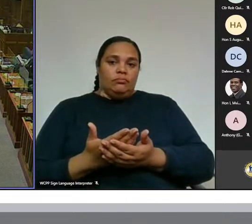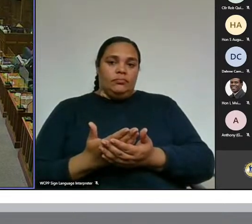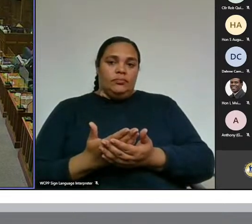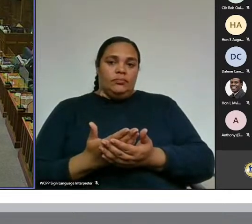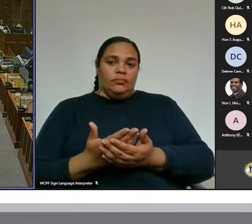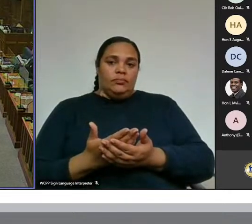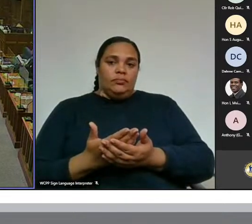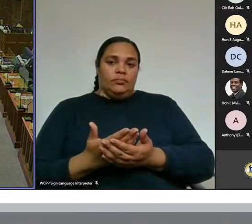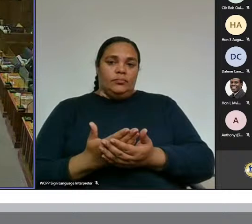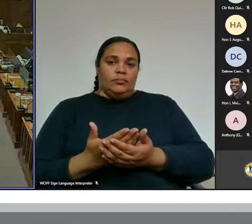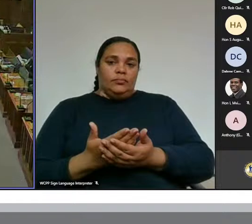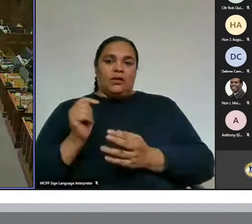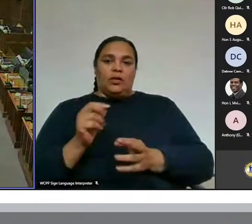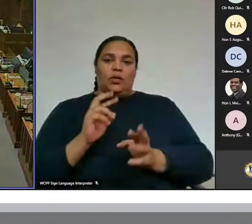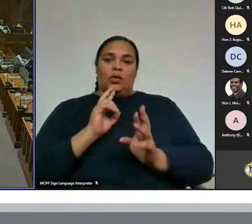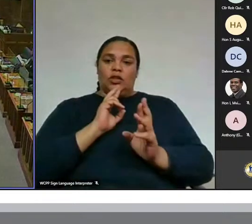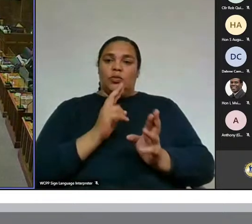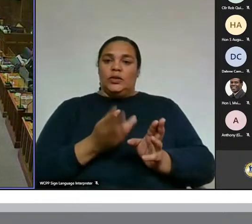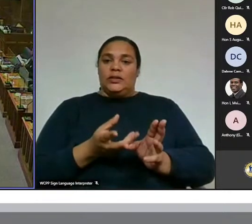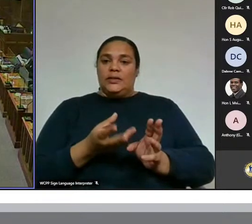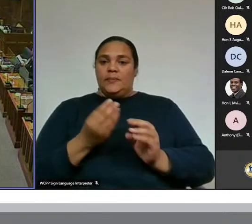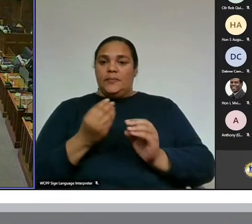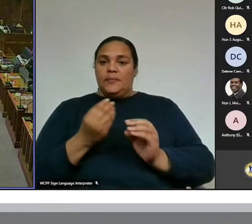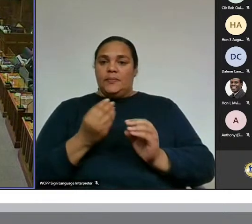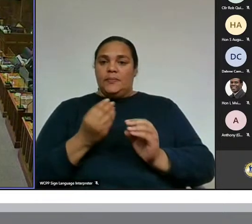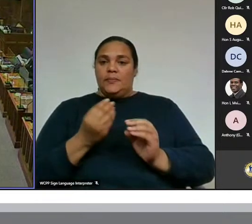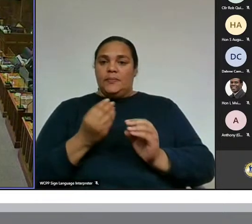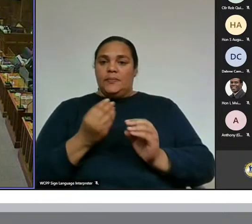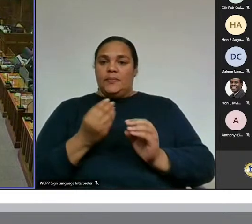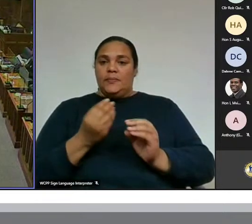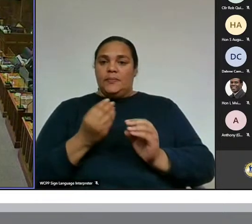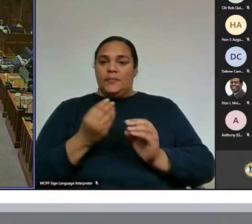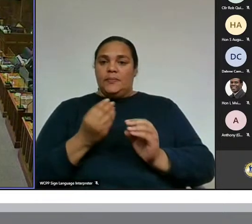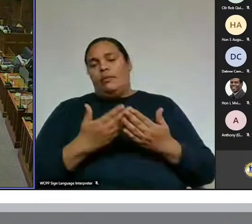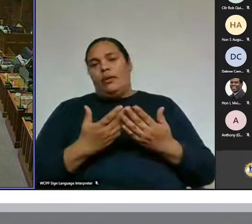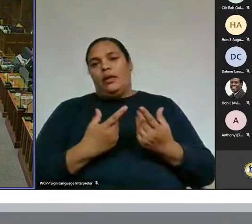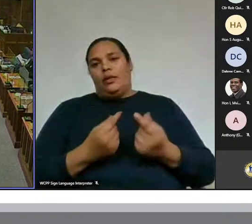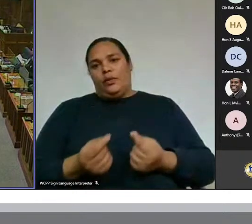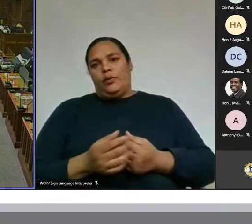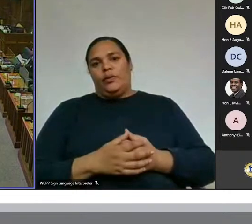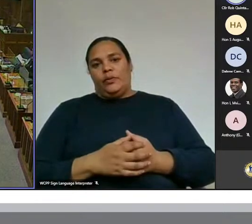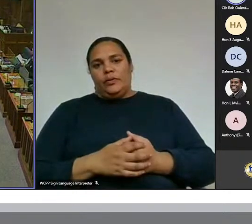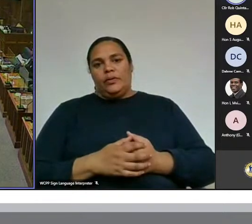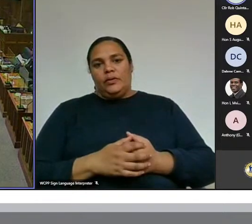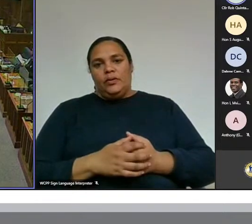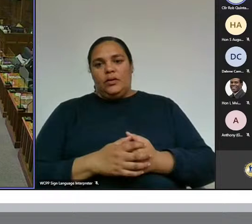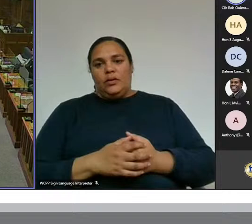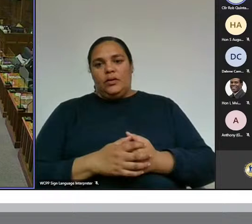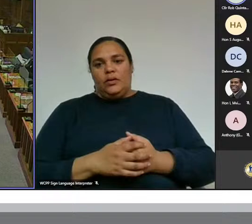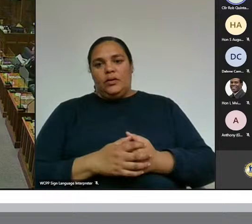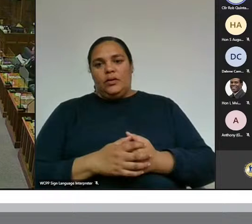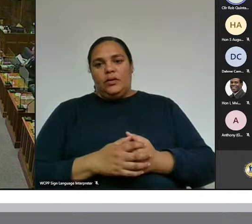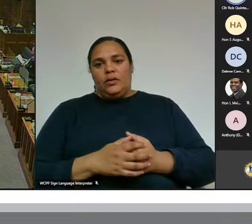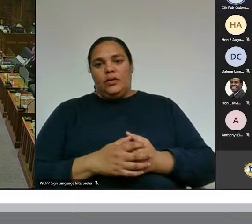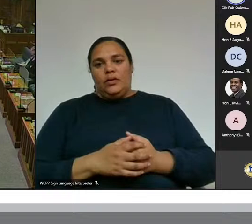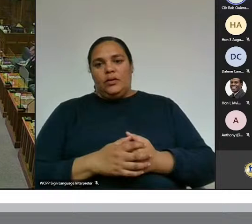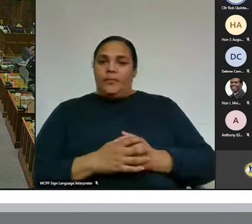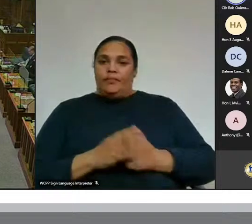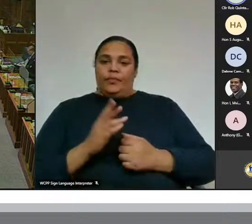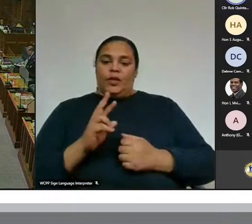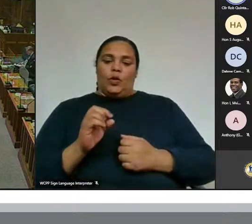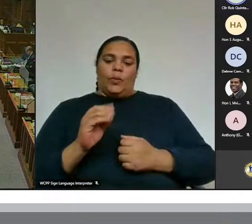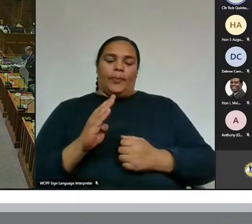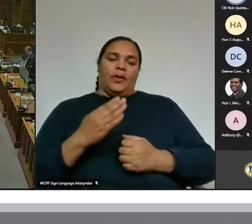the response that he received, he's most welcome to do so. Councillor Quintus. Thank you very